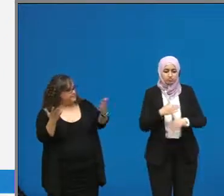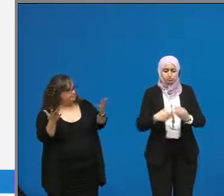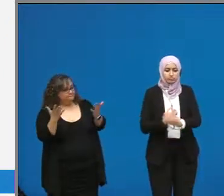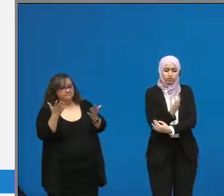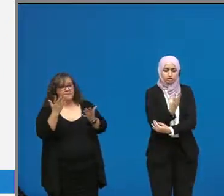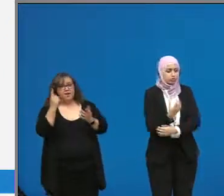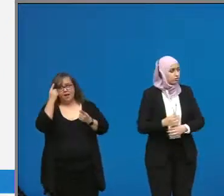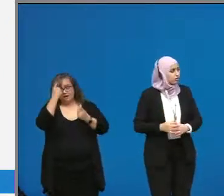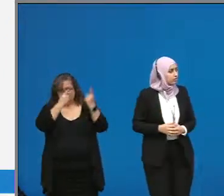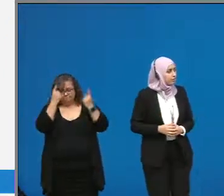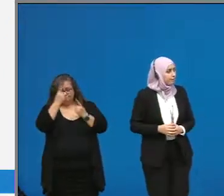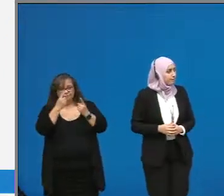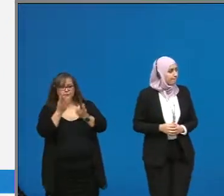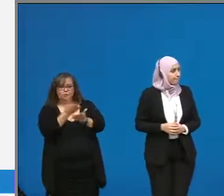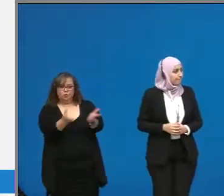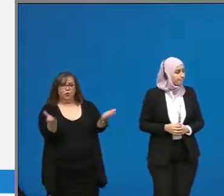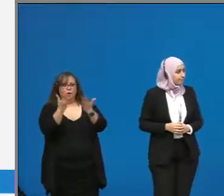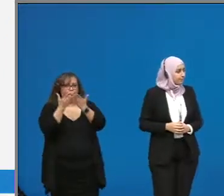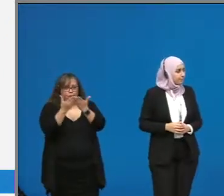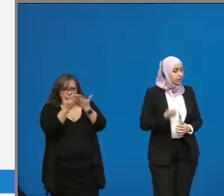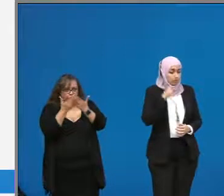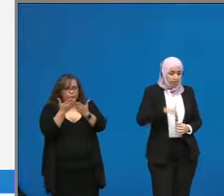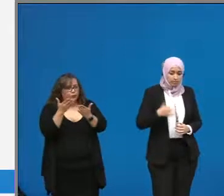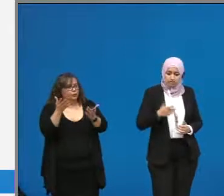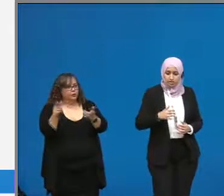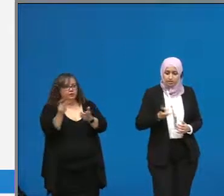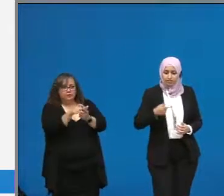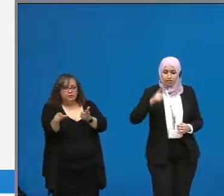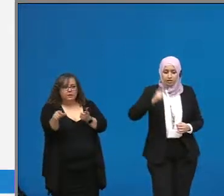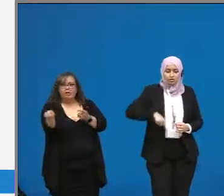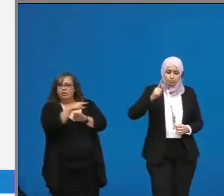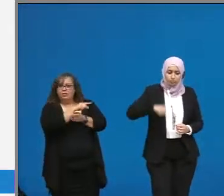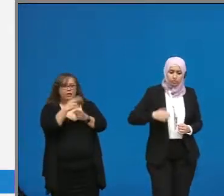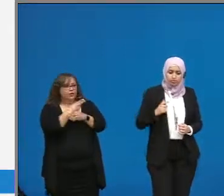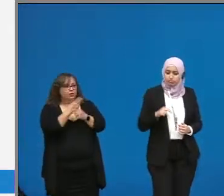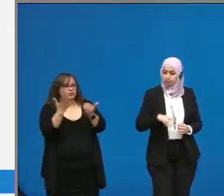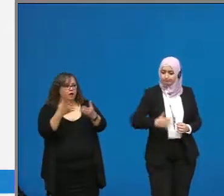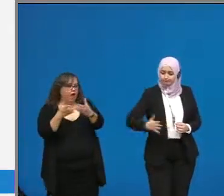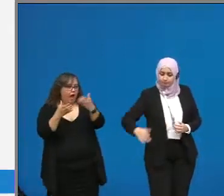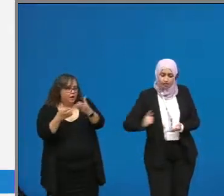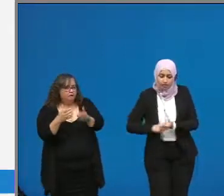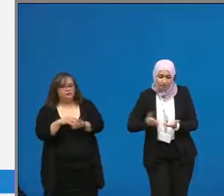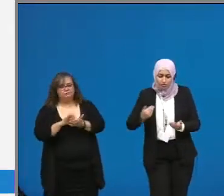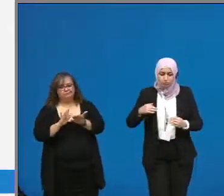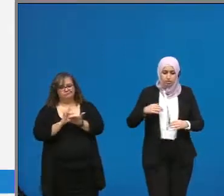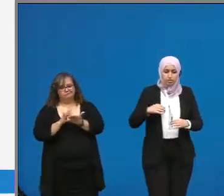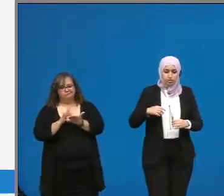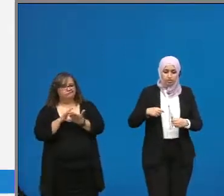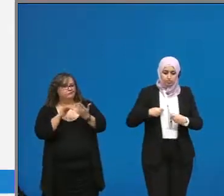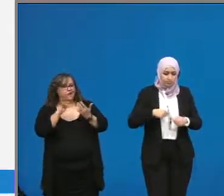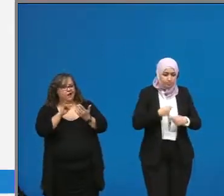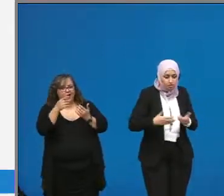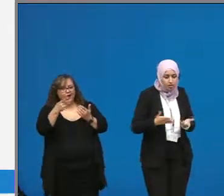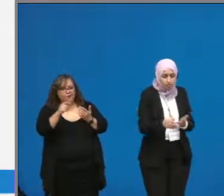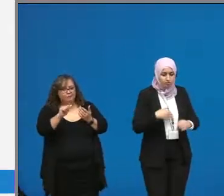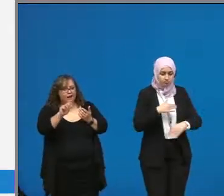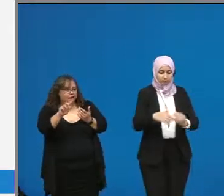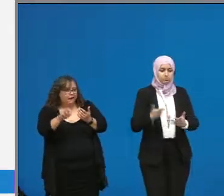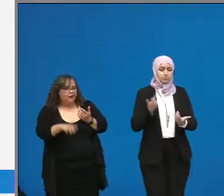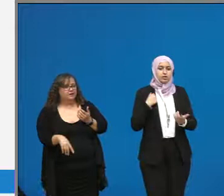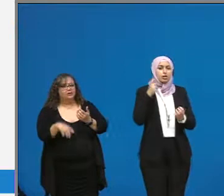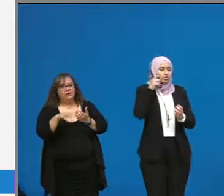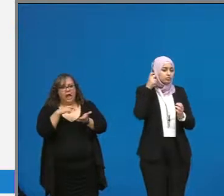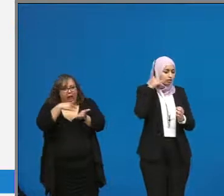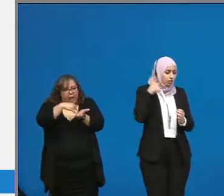students use on a daily basis. Their handheld devices, their tablets, their iPads, their Android devices. Now let's think about